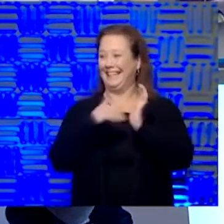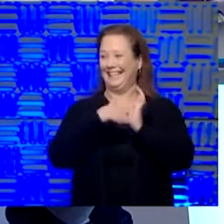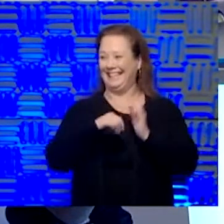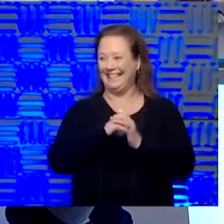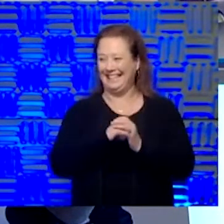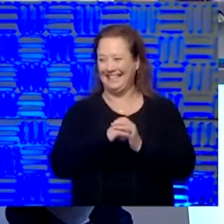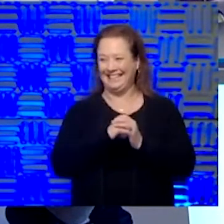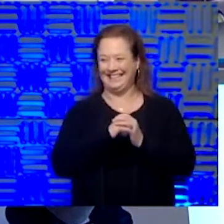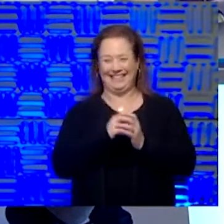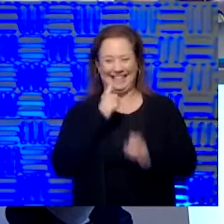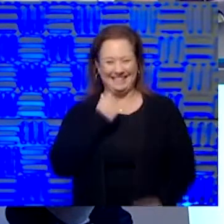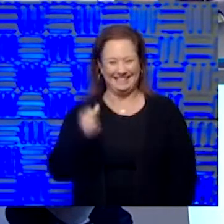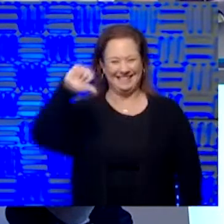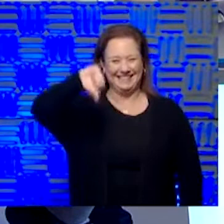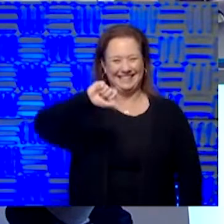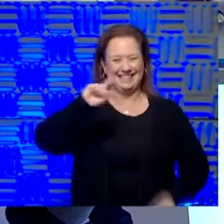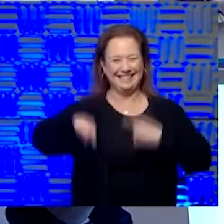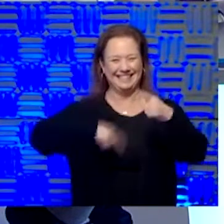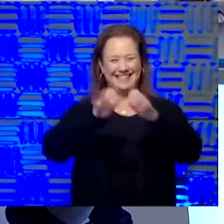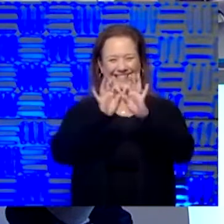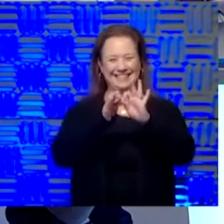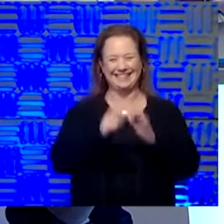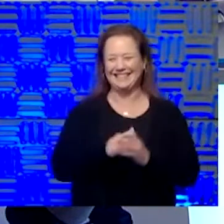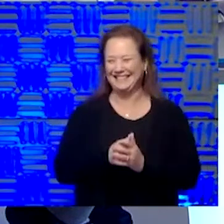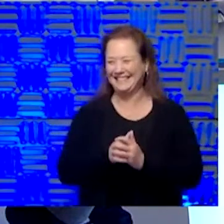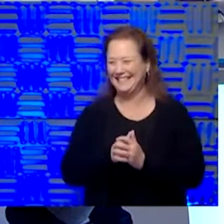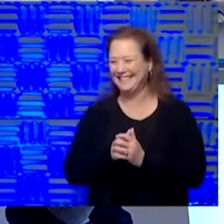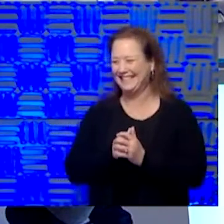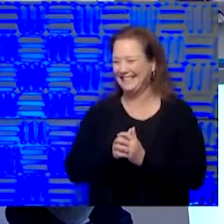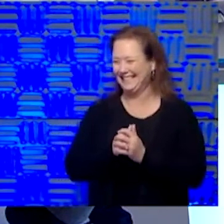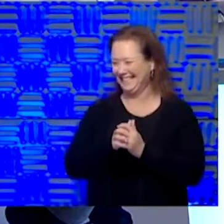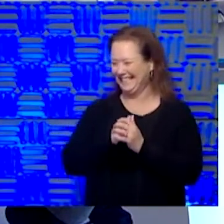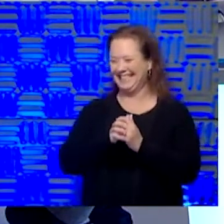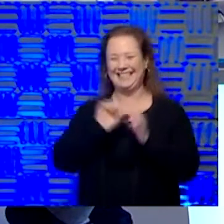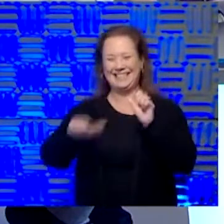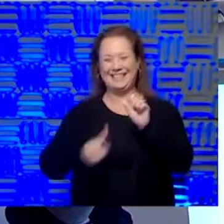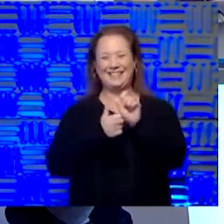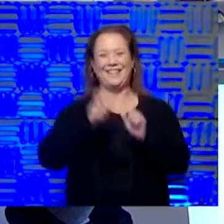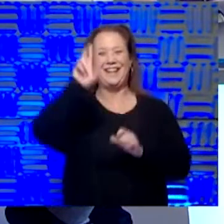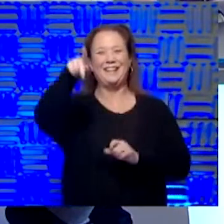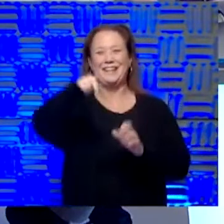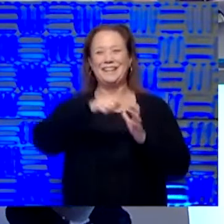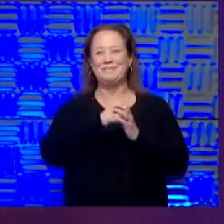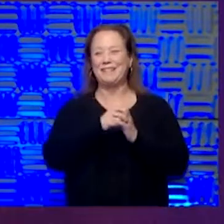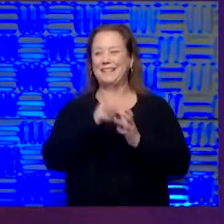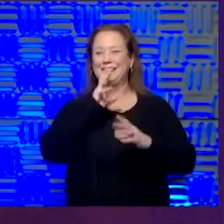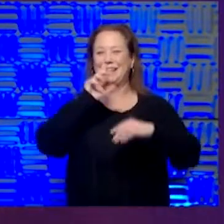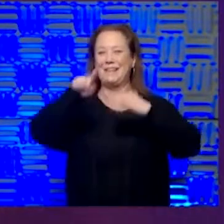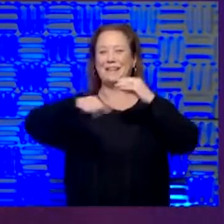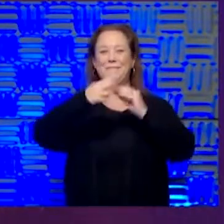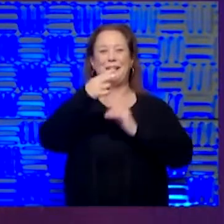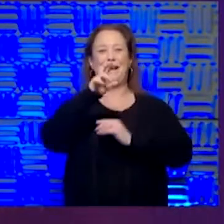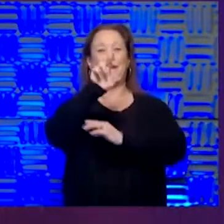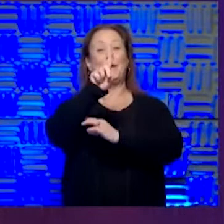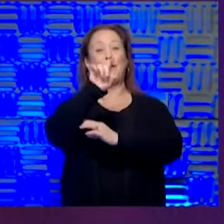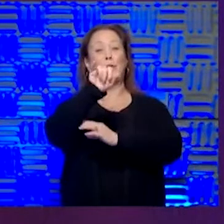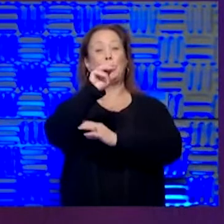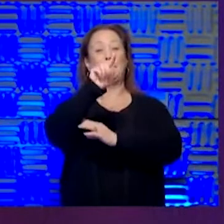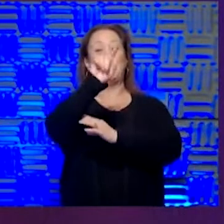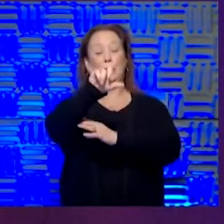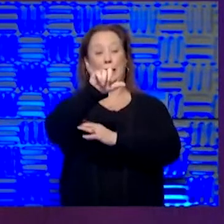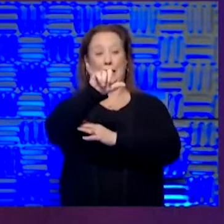impressive. I was like, no, that's bad. Could I, just to follow up on one other thing, that talking about herd immunity, one of the things